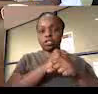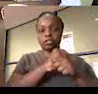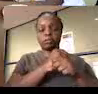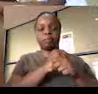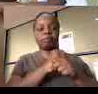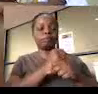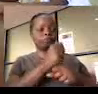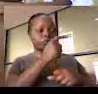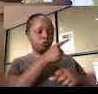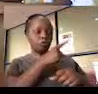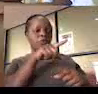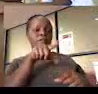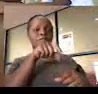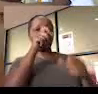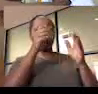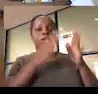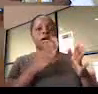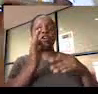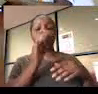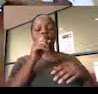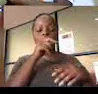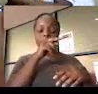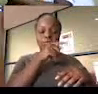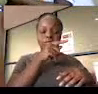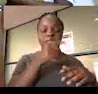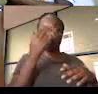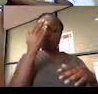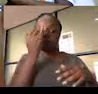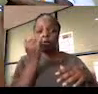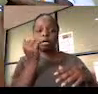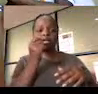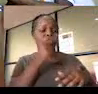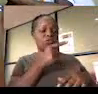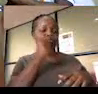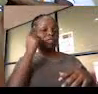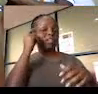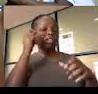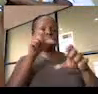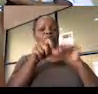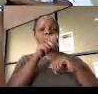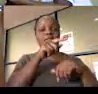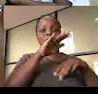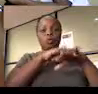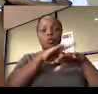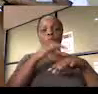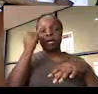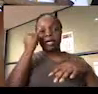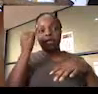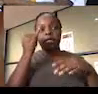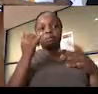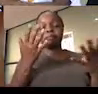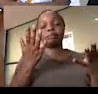of Kupa, John. Yes. Why did you think of this noble idea? Okay,